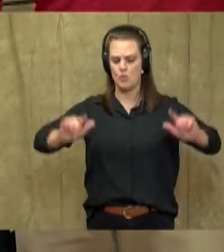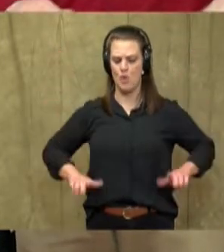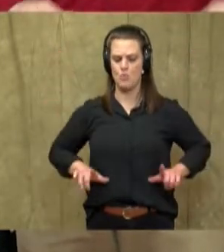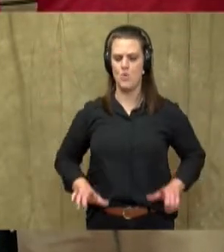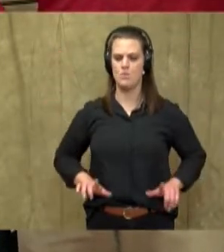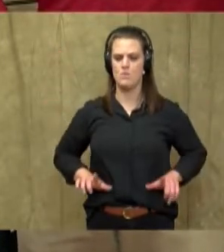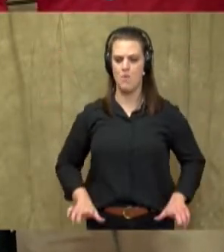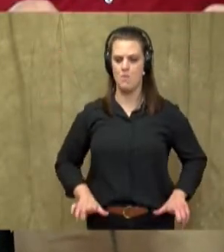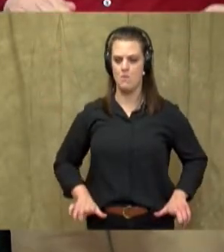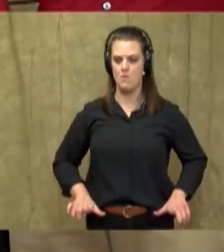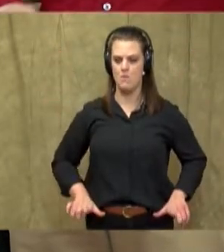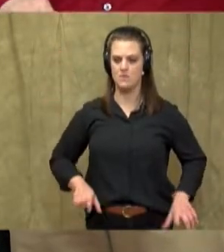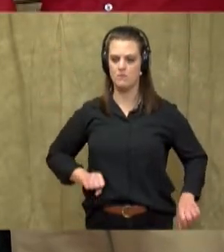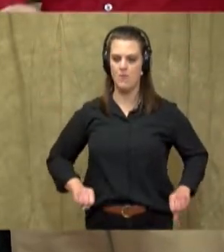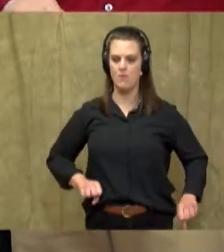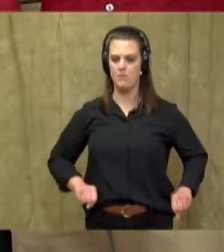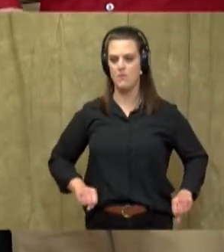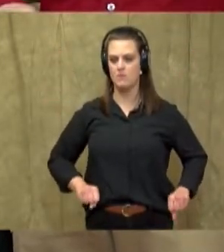Low, low, low.